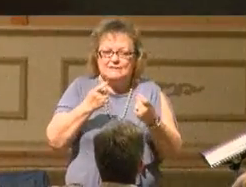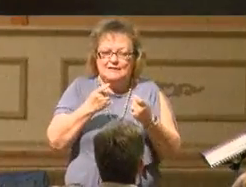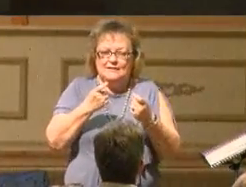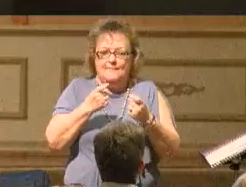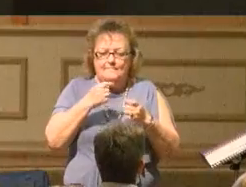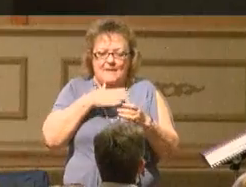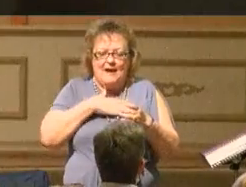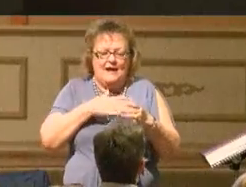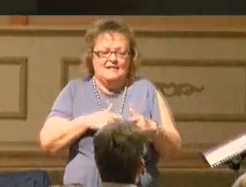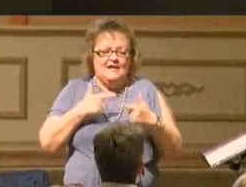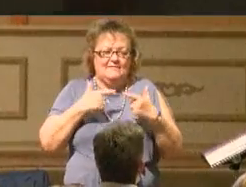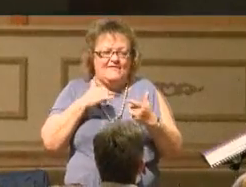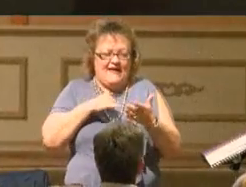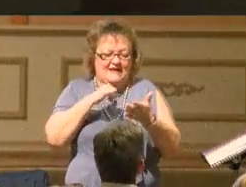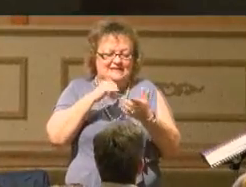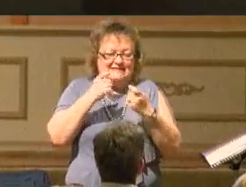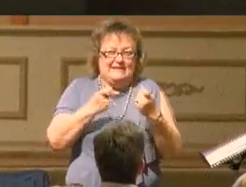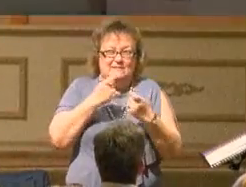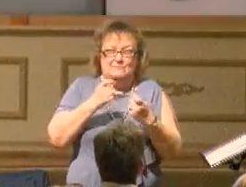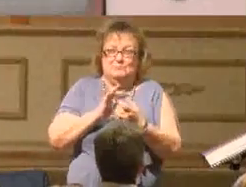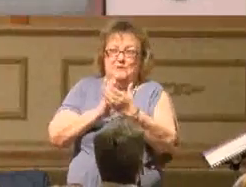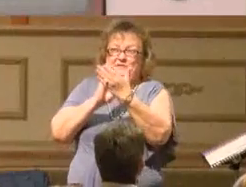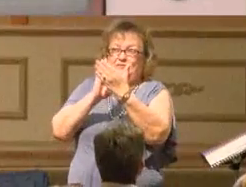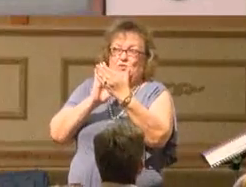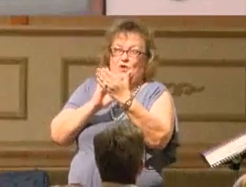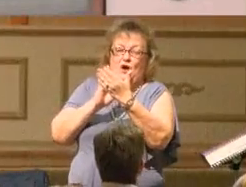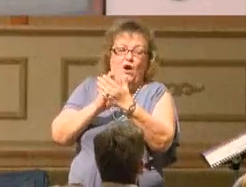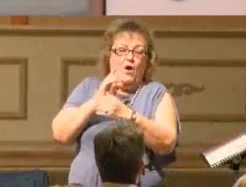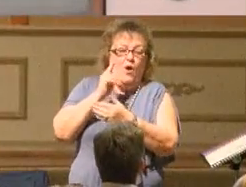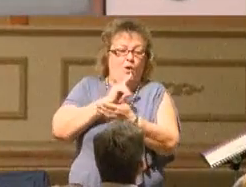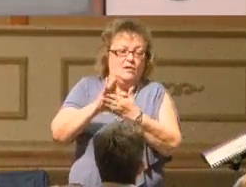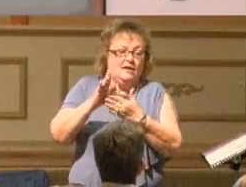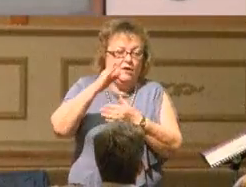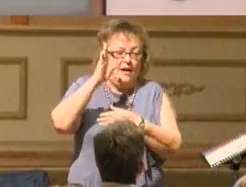my life, and that sin before a holy God must be judged.